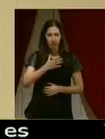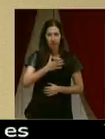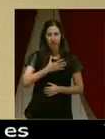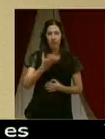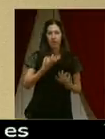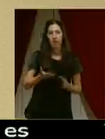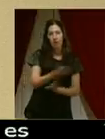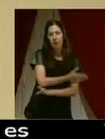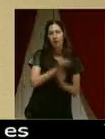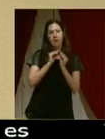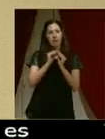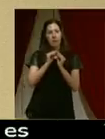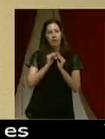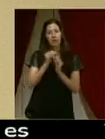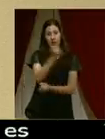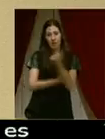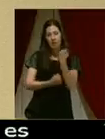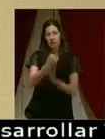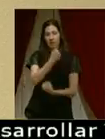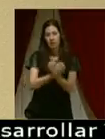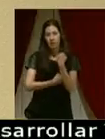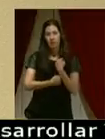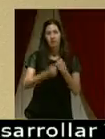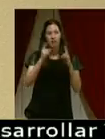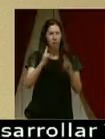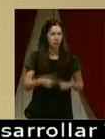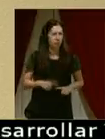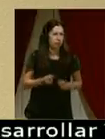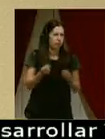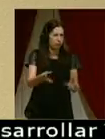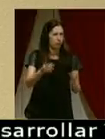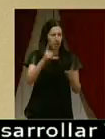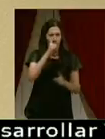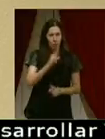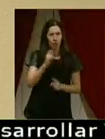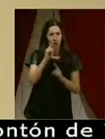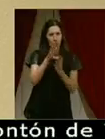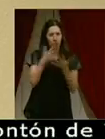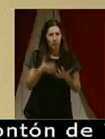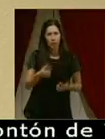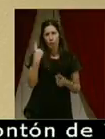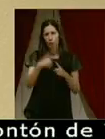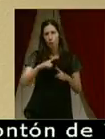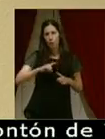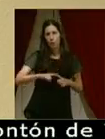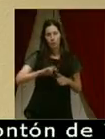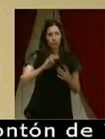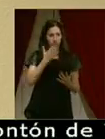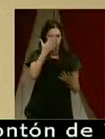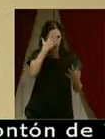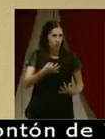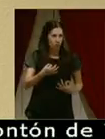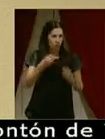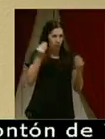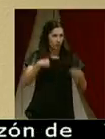accents. From the technological point of view, this is almost impossible. Economically, in a cost-effective manner, we